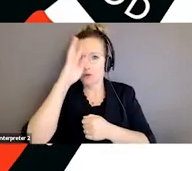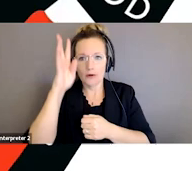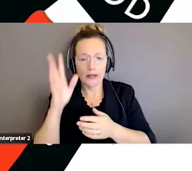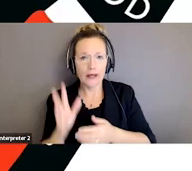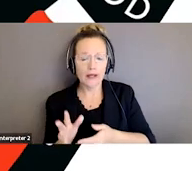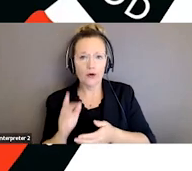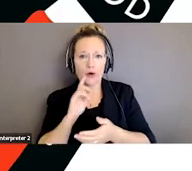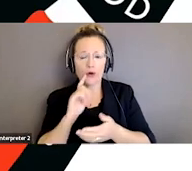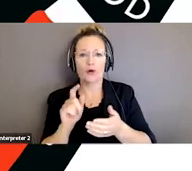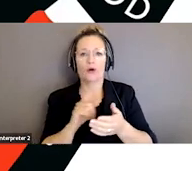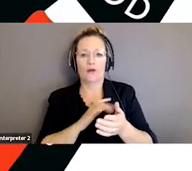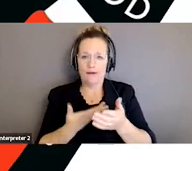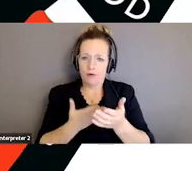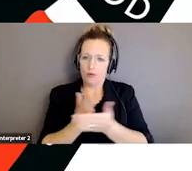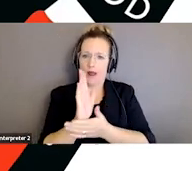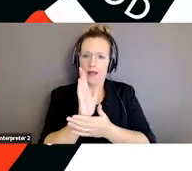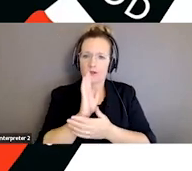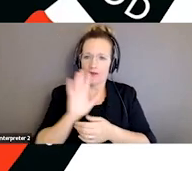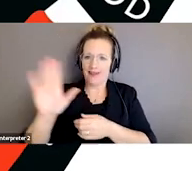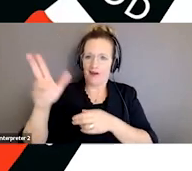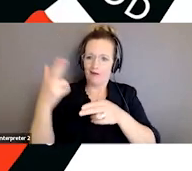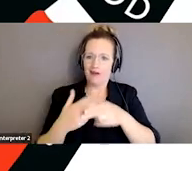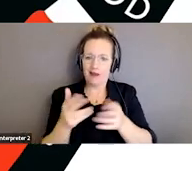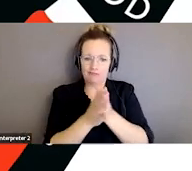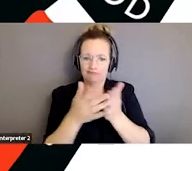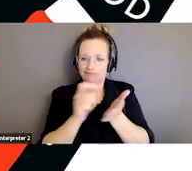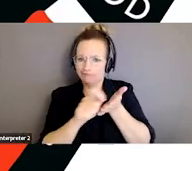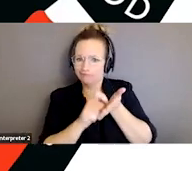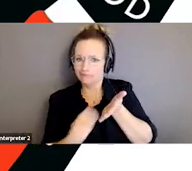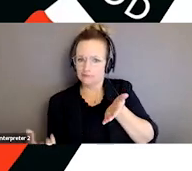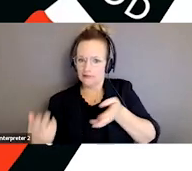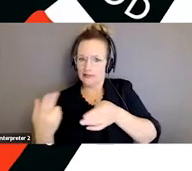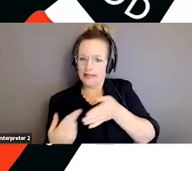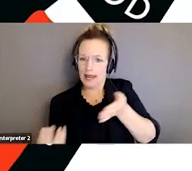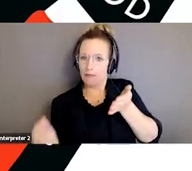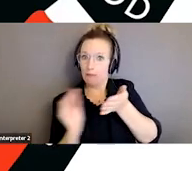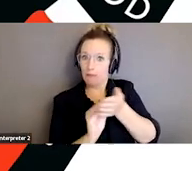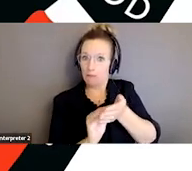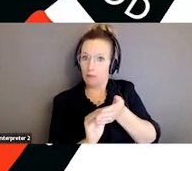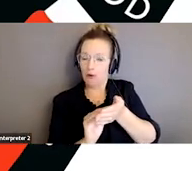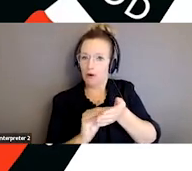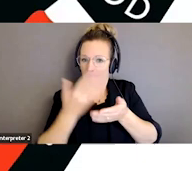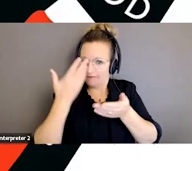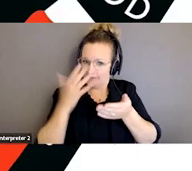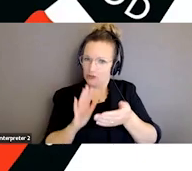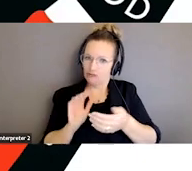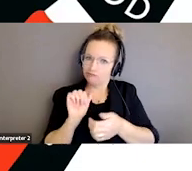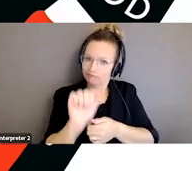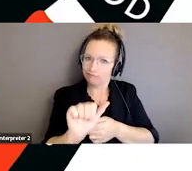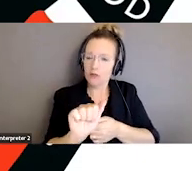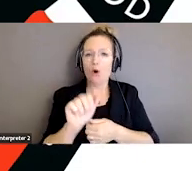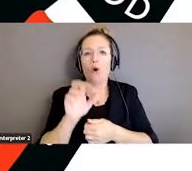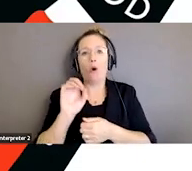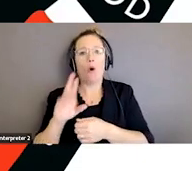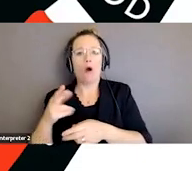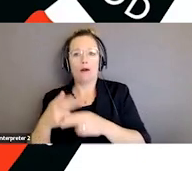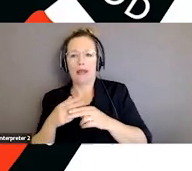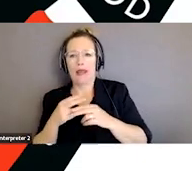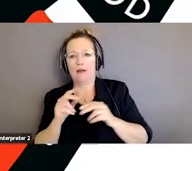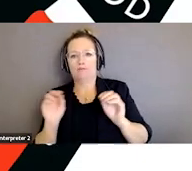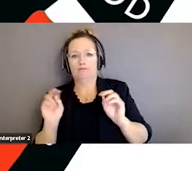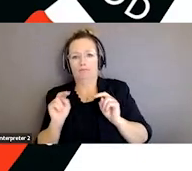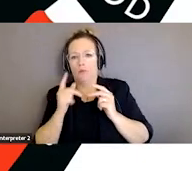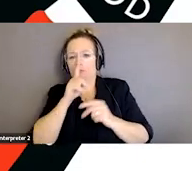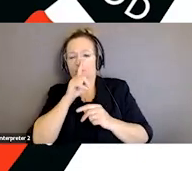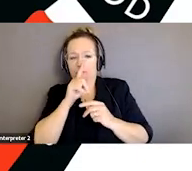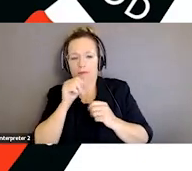name associated with their work, or to remain anonymous should they choose to do so. The right, and also the right of